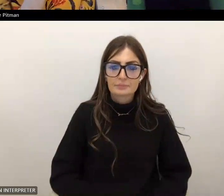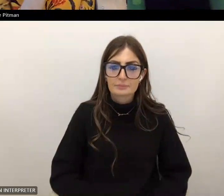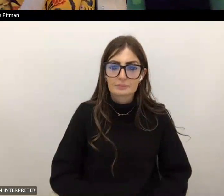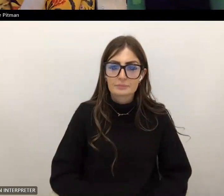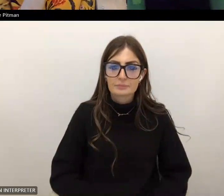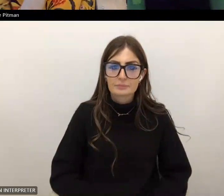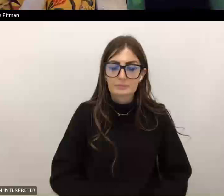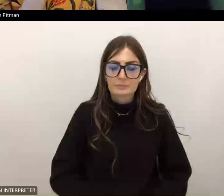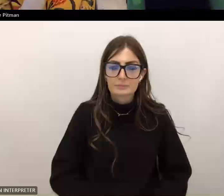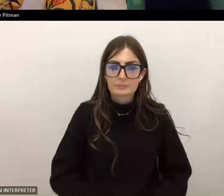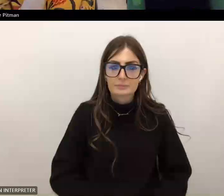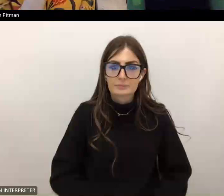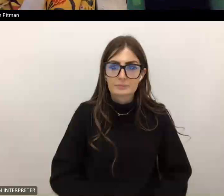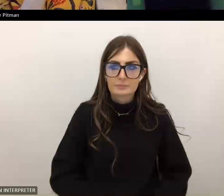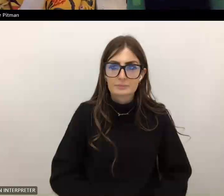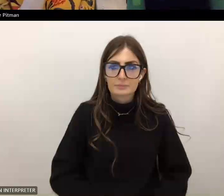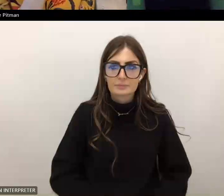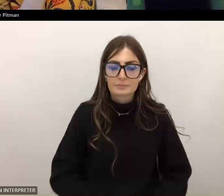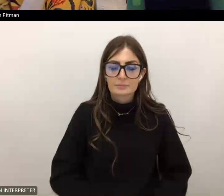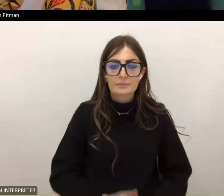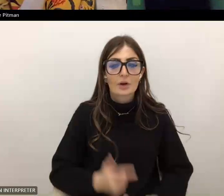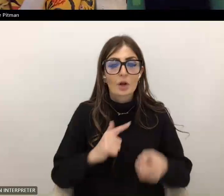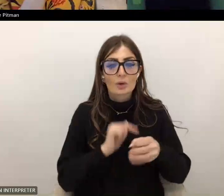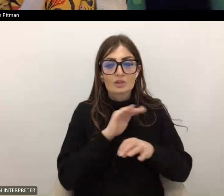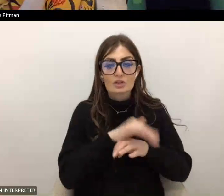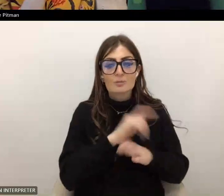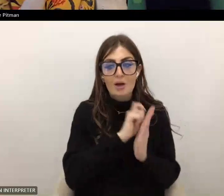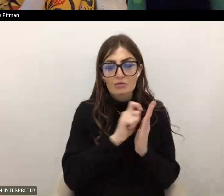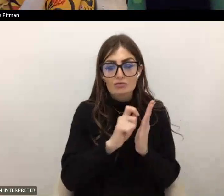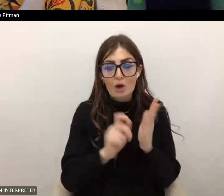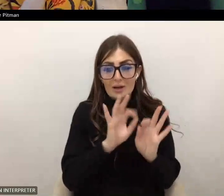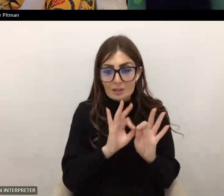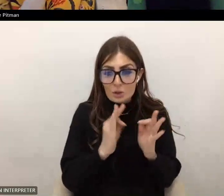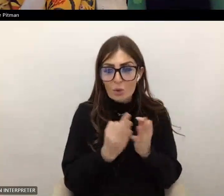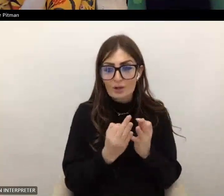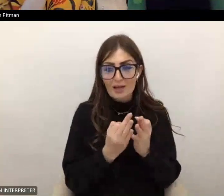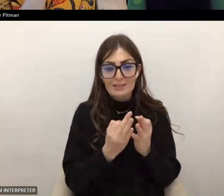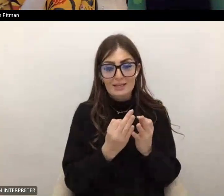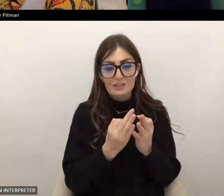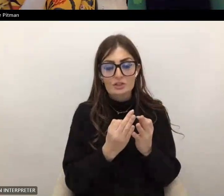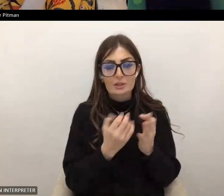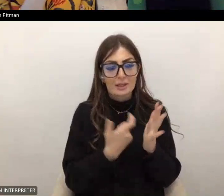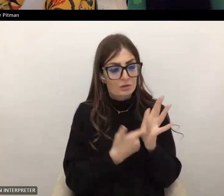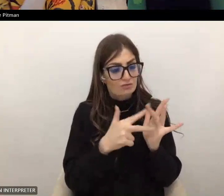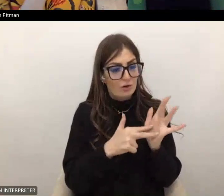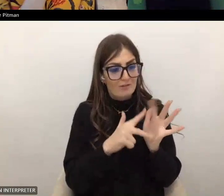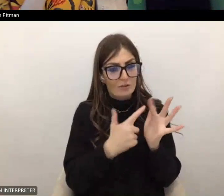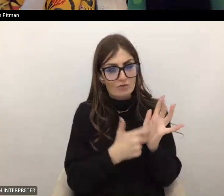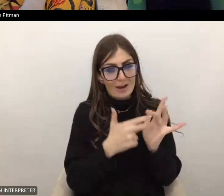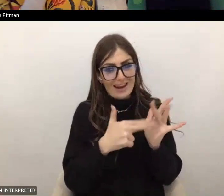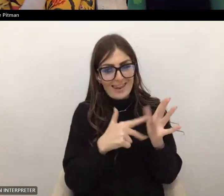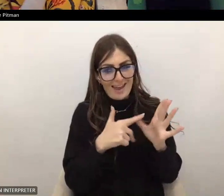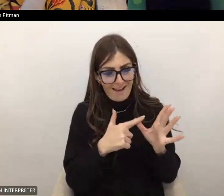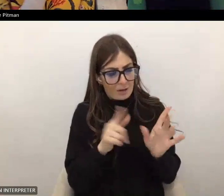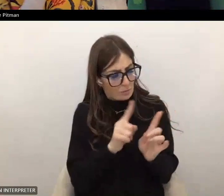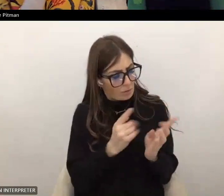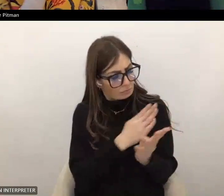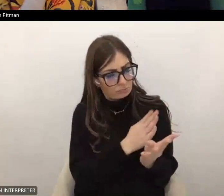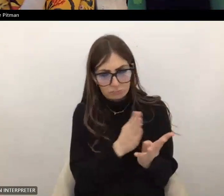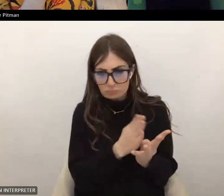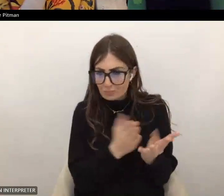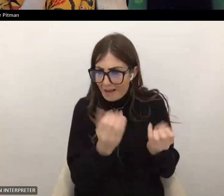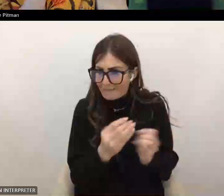A question about writers' organisations in the Riverina. What avenue do they have to